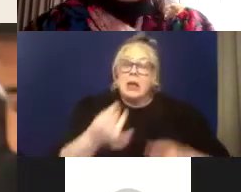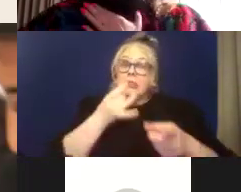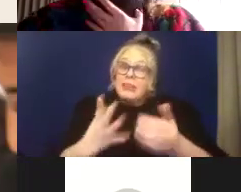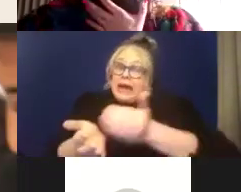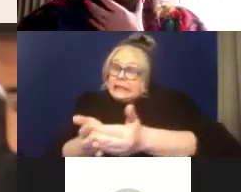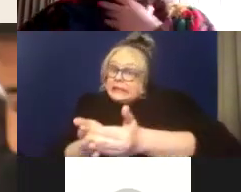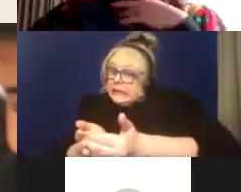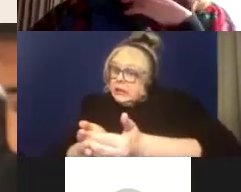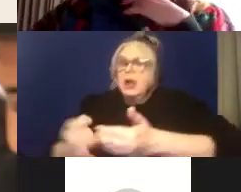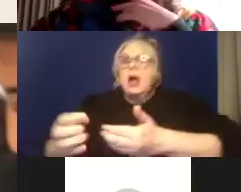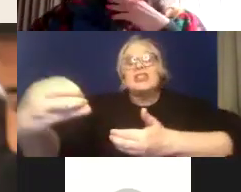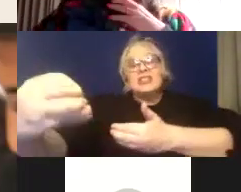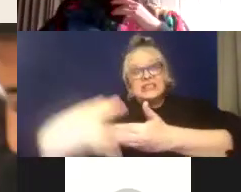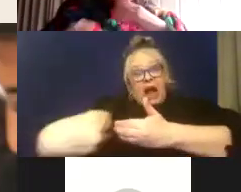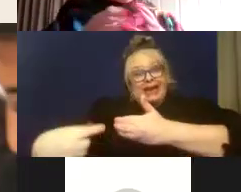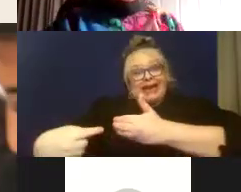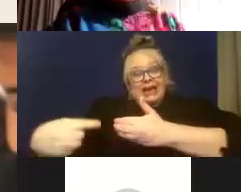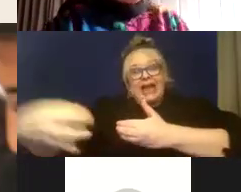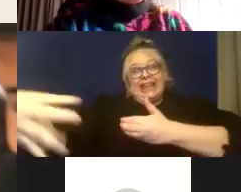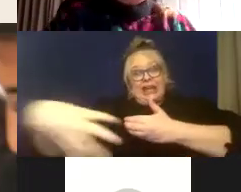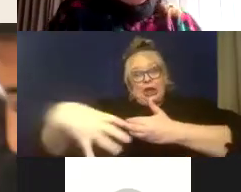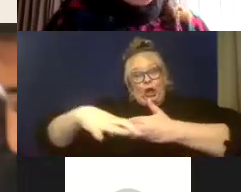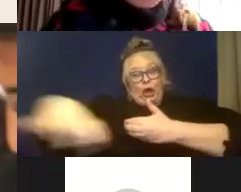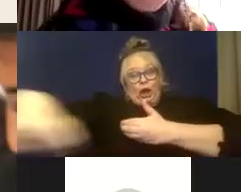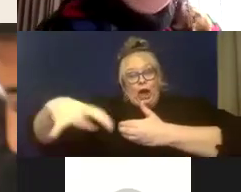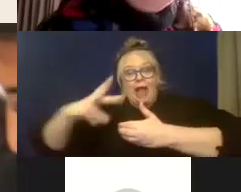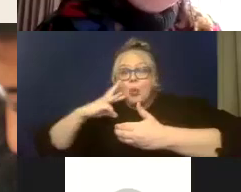What about this one? Which image do you think is AI?